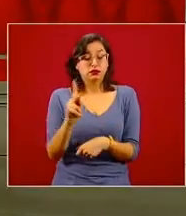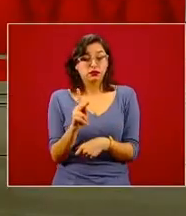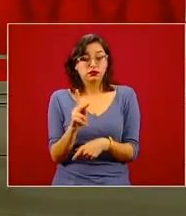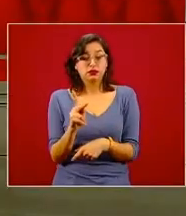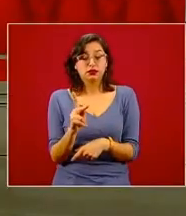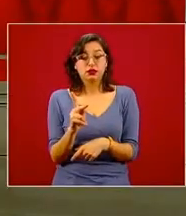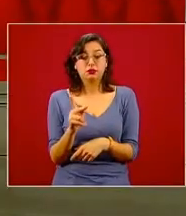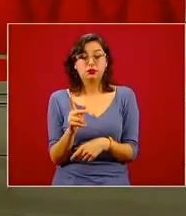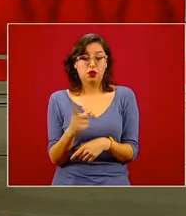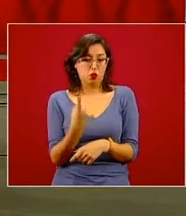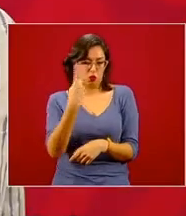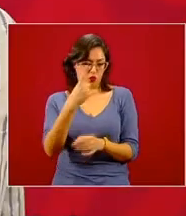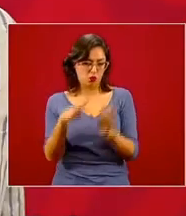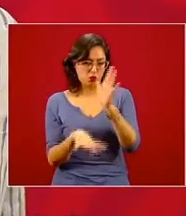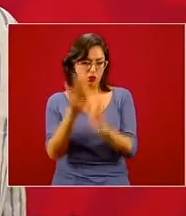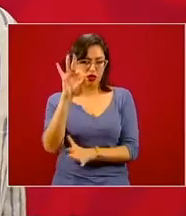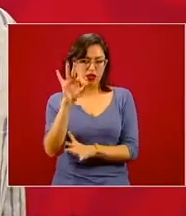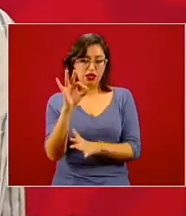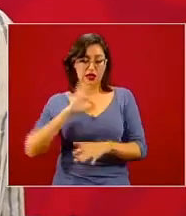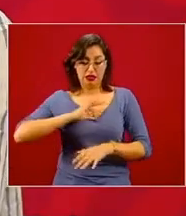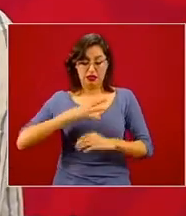specialties. I want to talk about